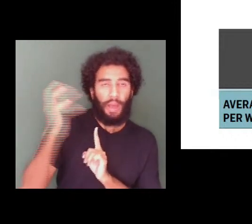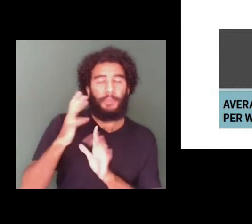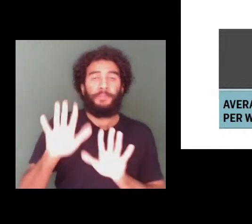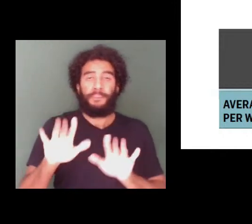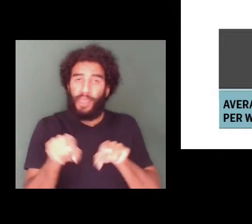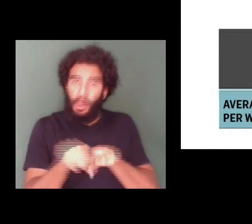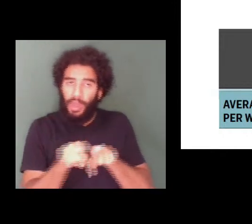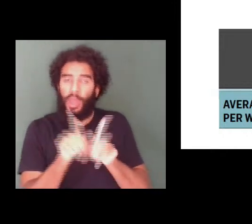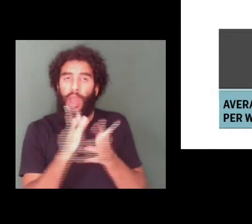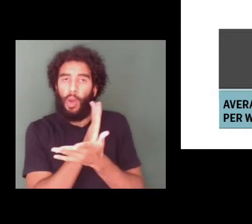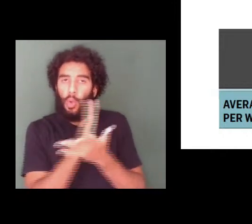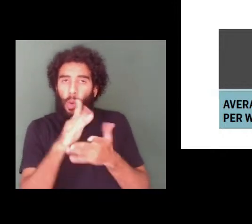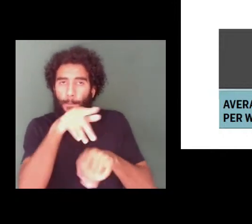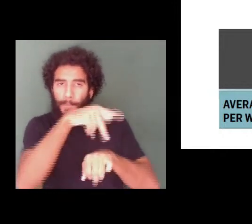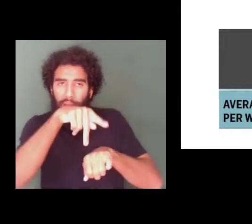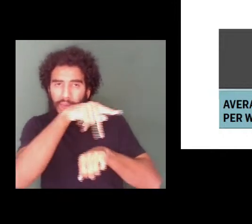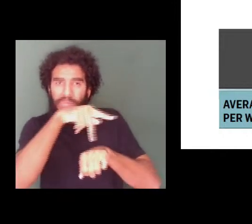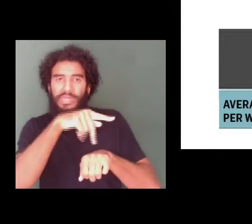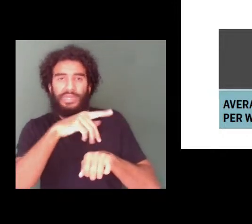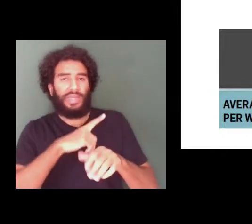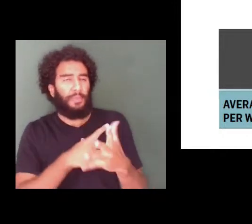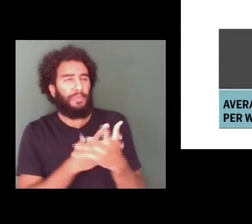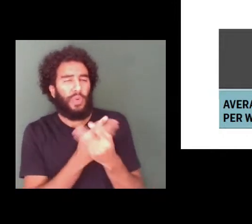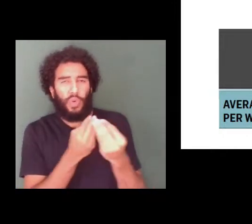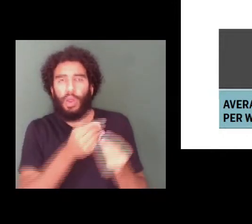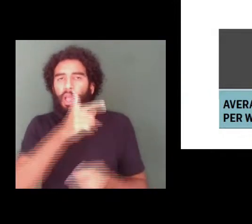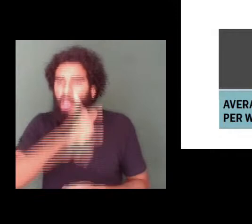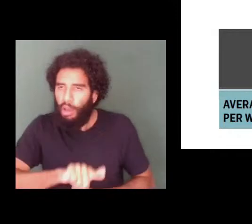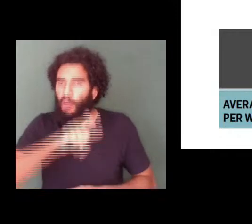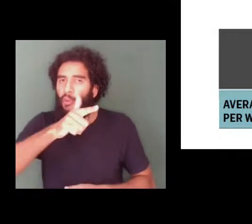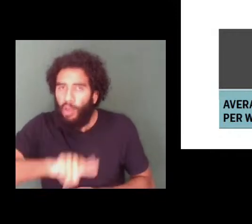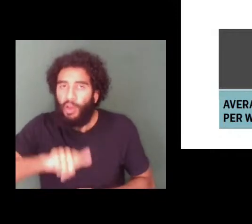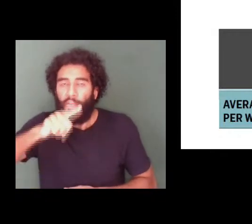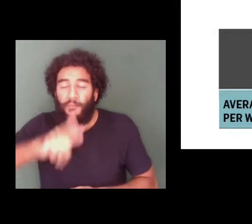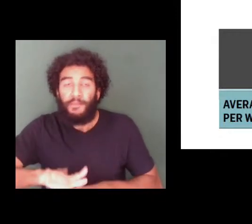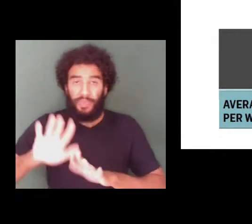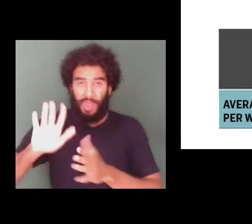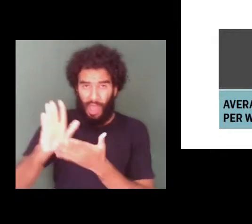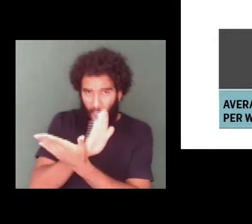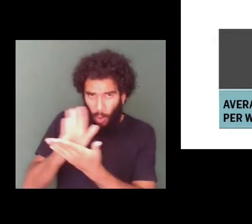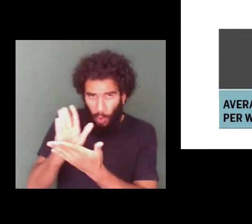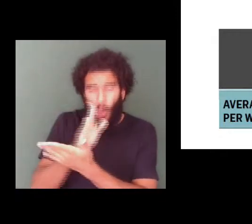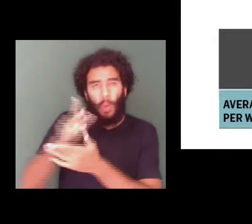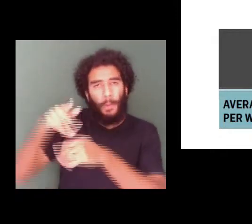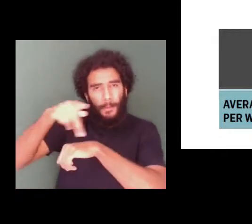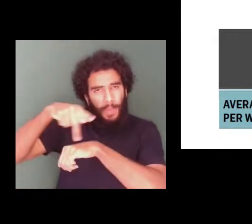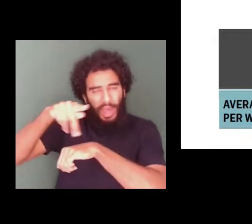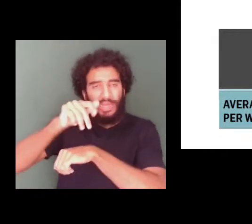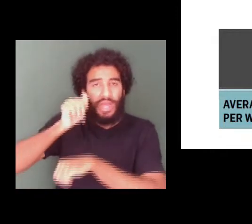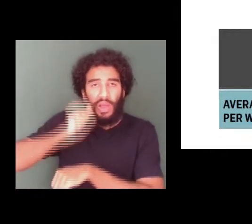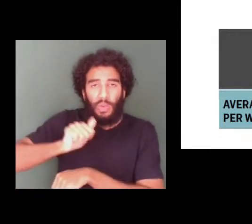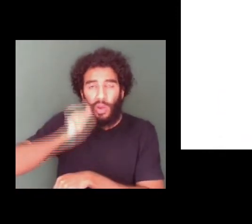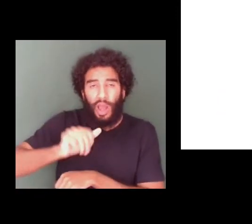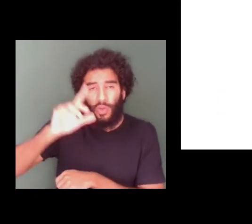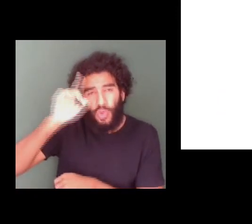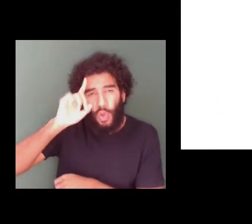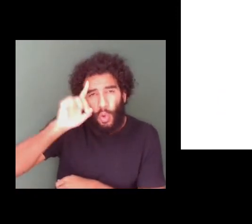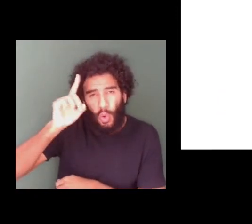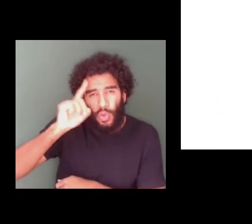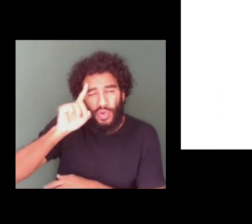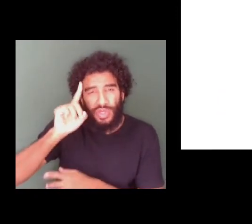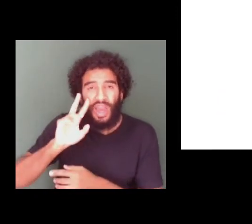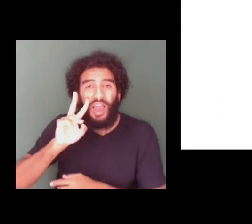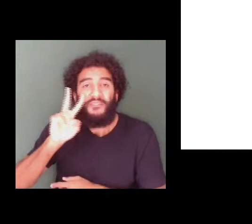some countries, they were seeing it on a daily basis, every day, getting ads targeted at them about formula feeding.